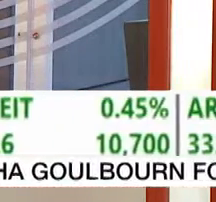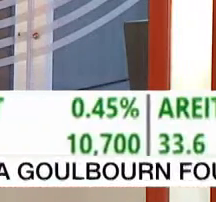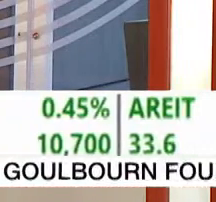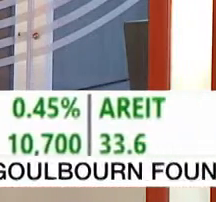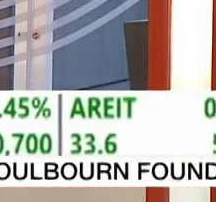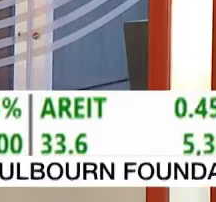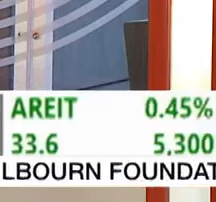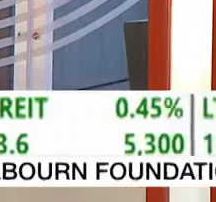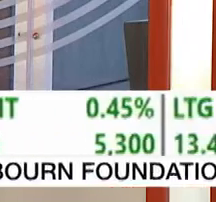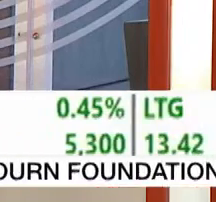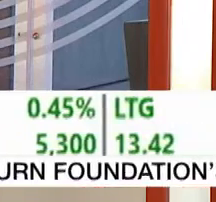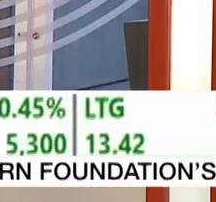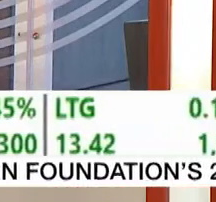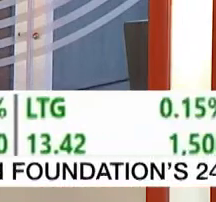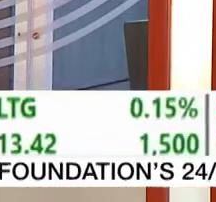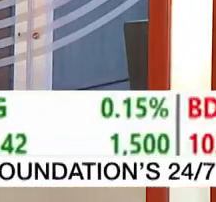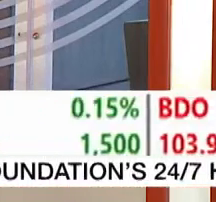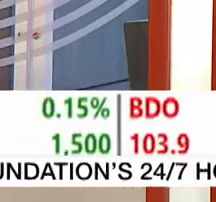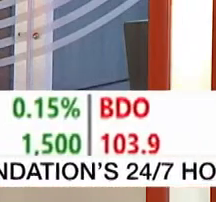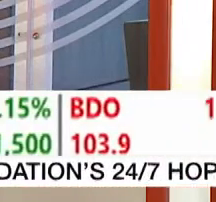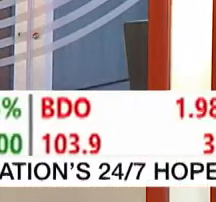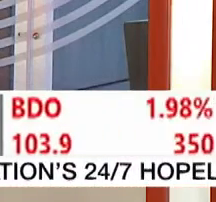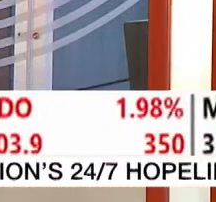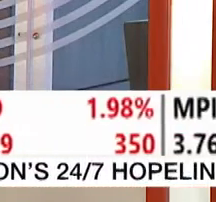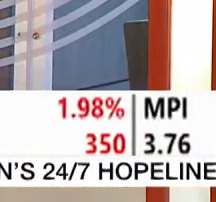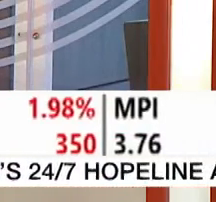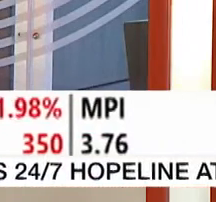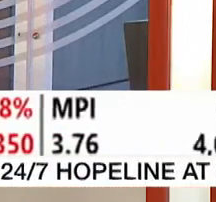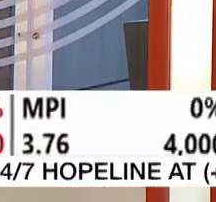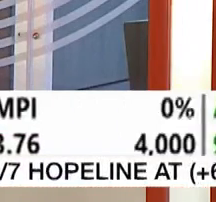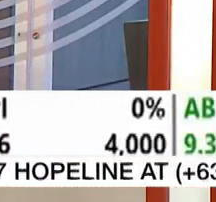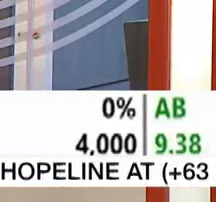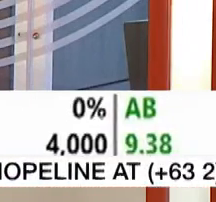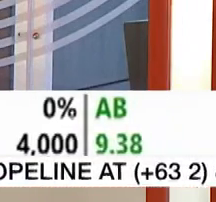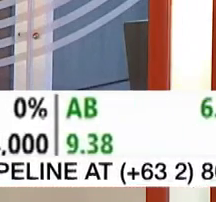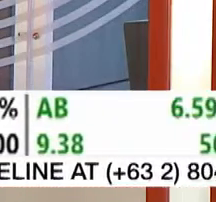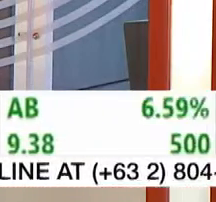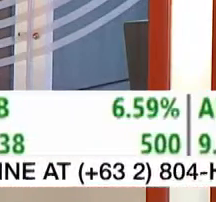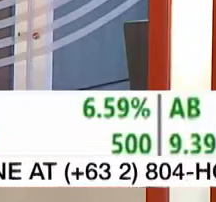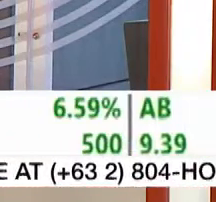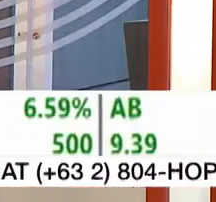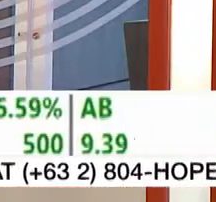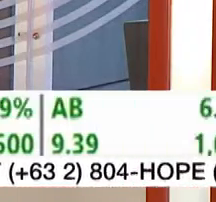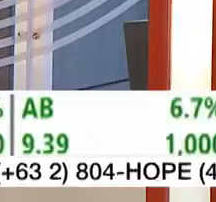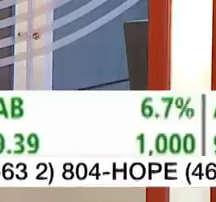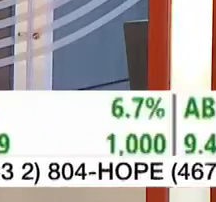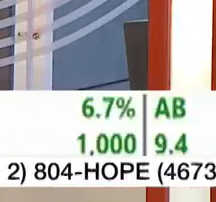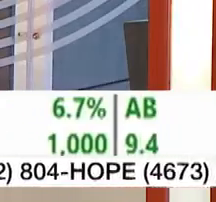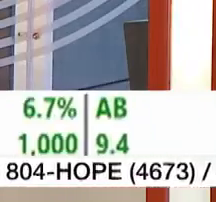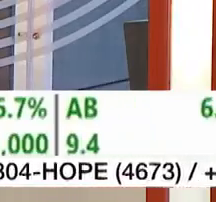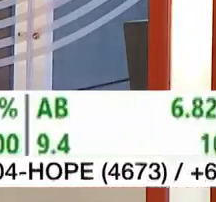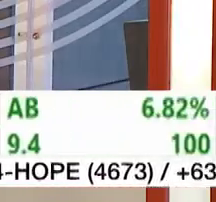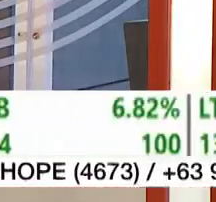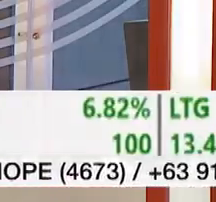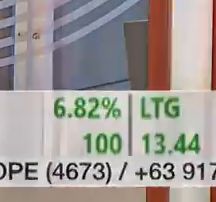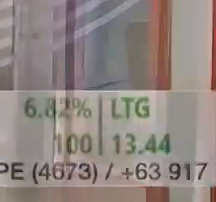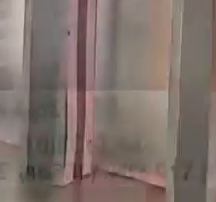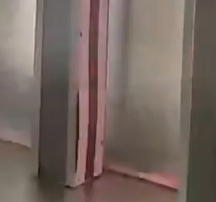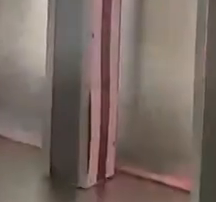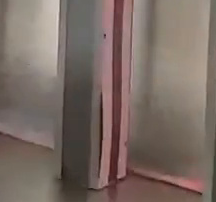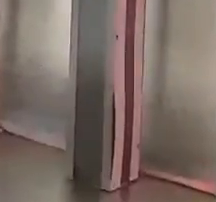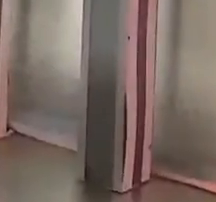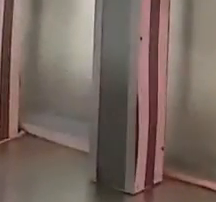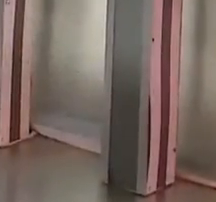U.S. over the violence against anti-coup protesters. Dateline Philippines will be right back. Stay with us here on ANC.